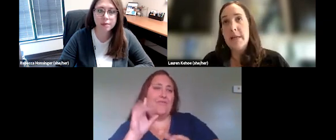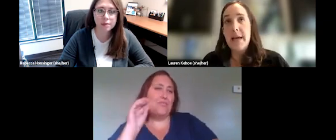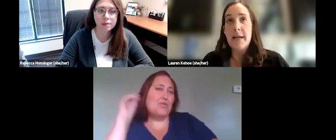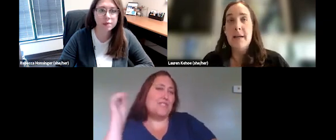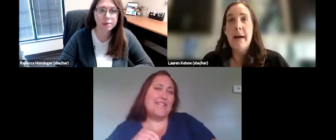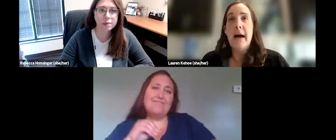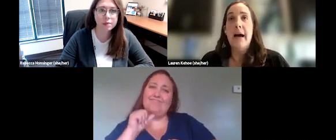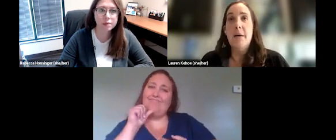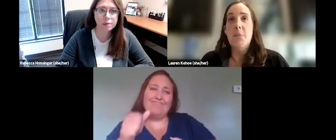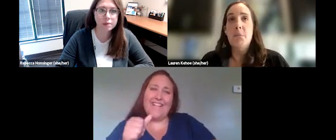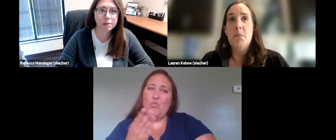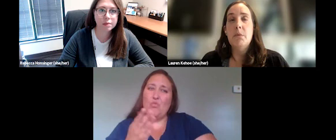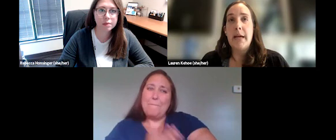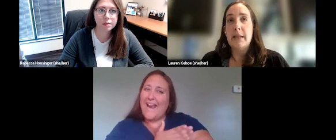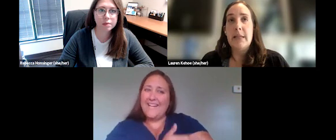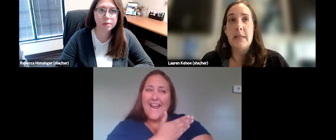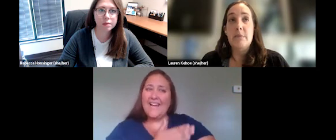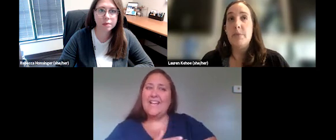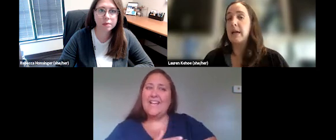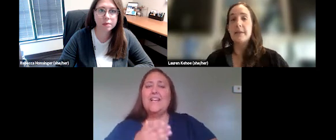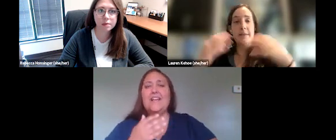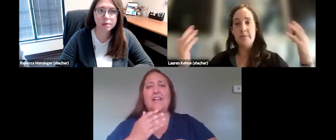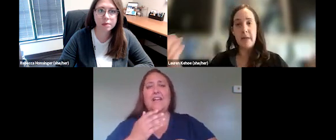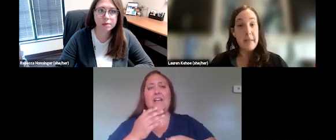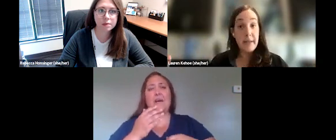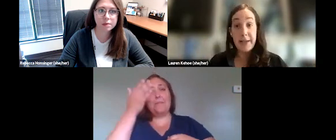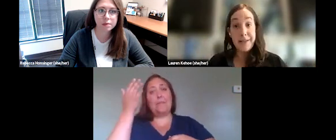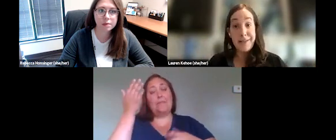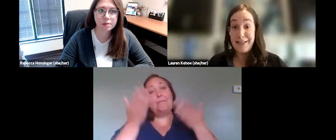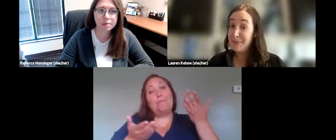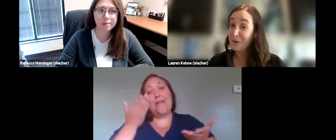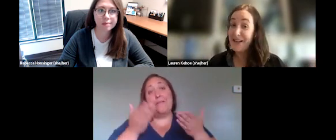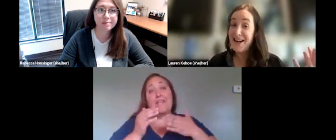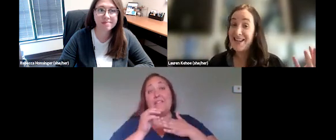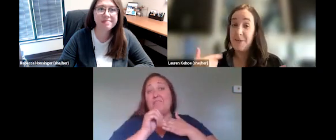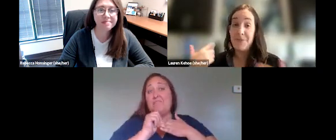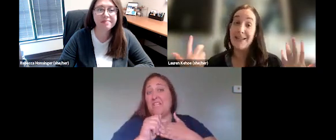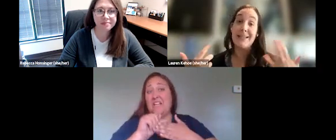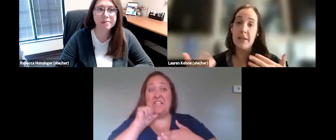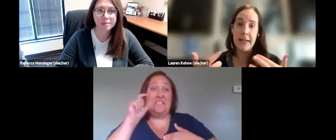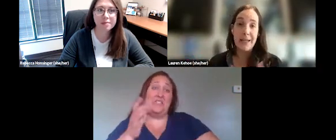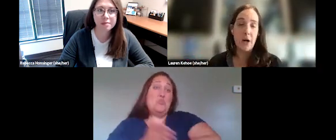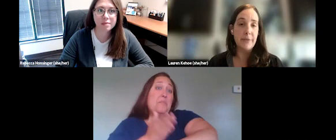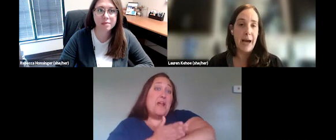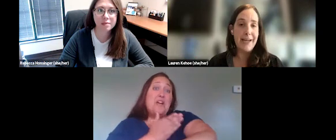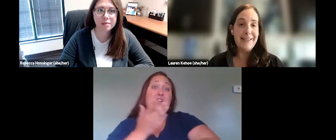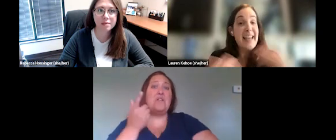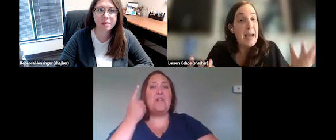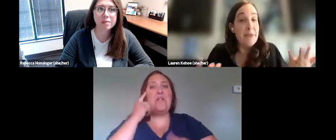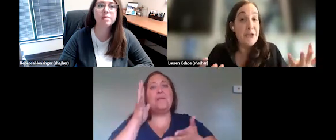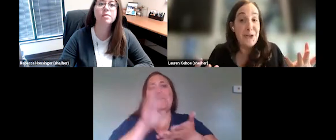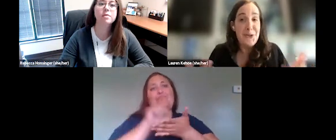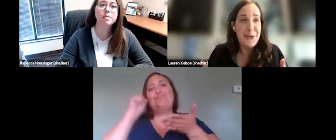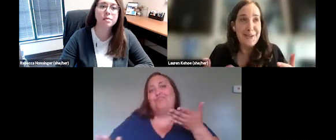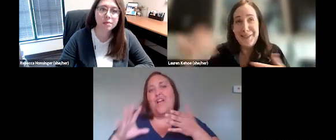weren't remediated, likely because maybe the guide didn't need to be remediated. They considered taking it offline, because